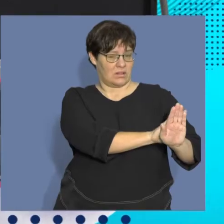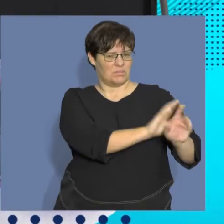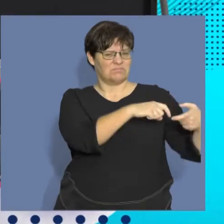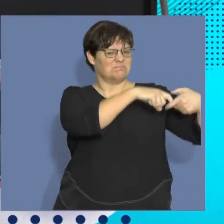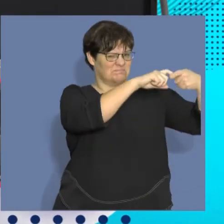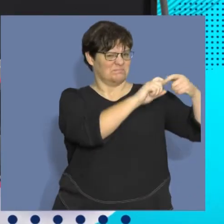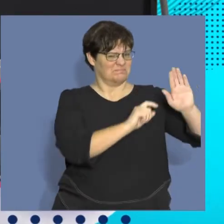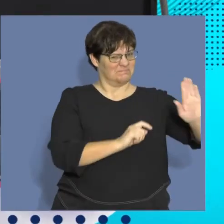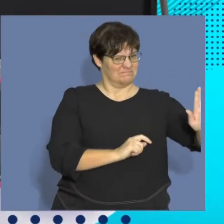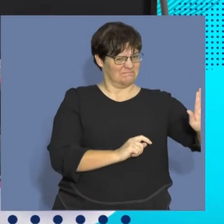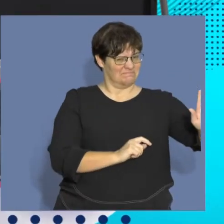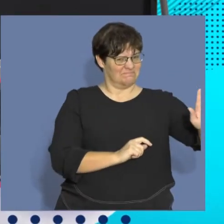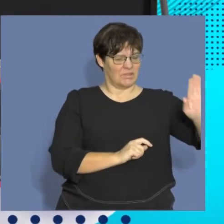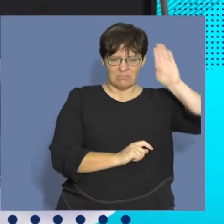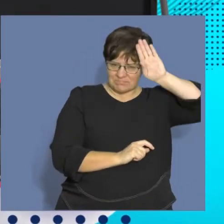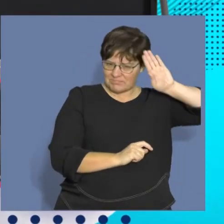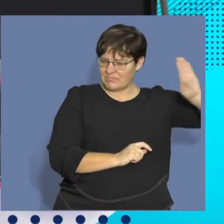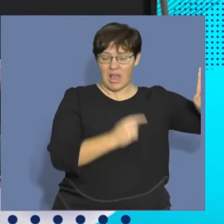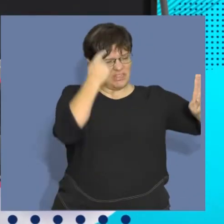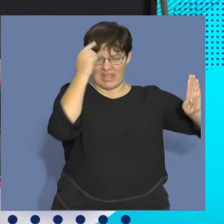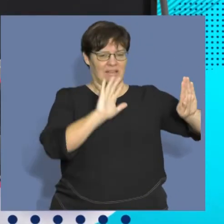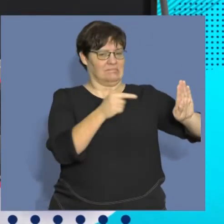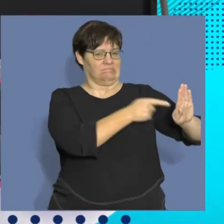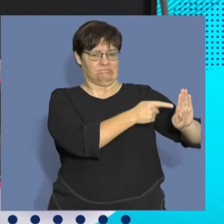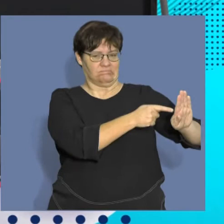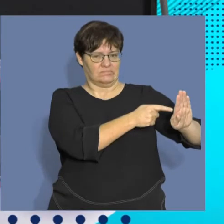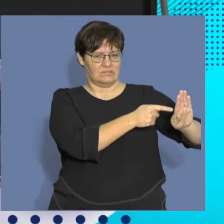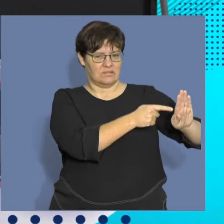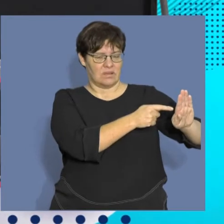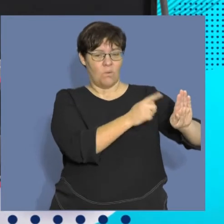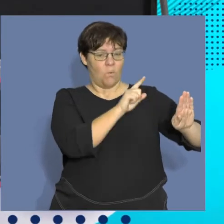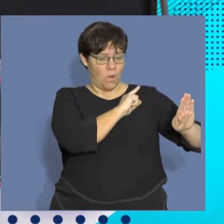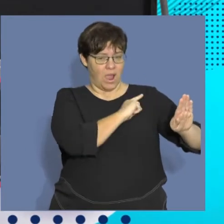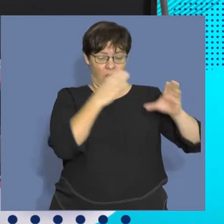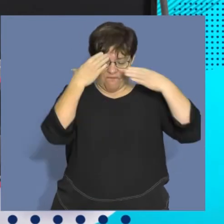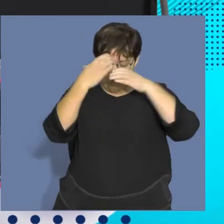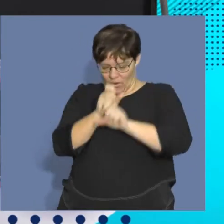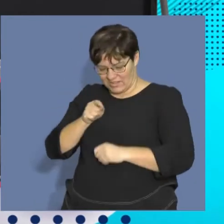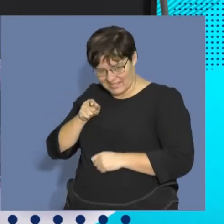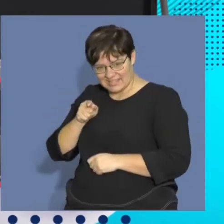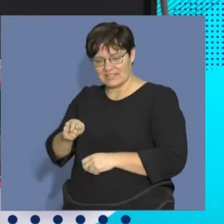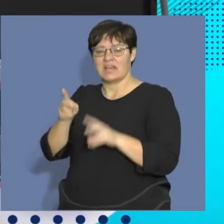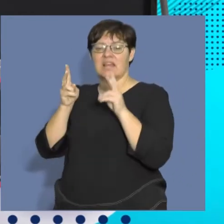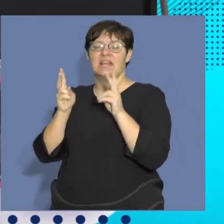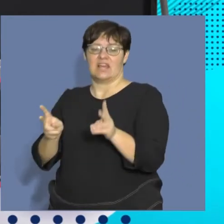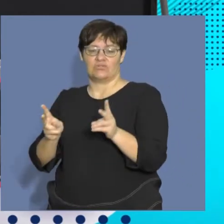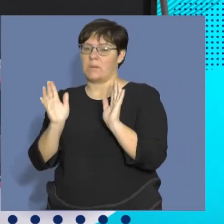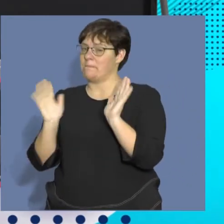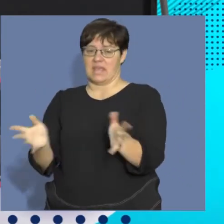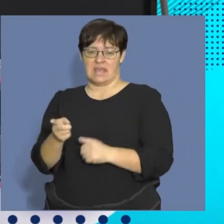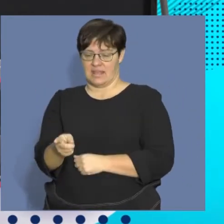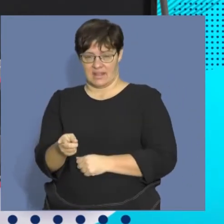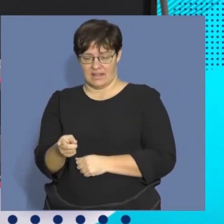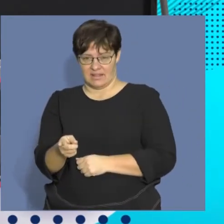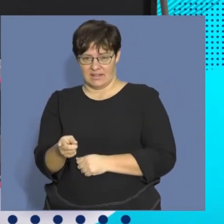I want you to put the idea of human population out of your head. Right? We're focusing on